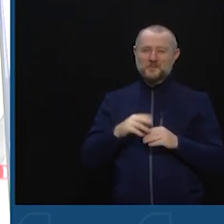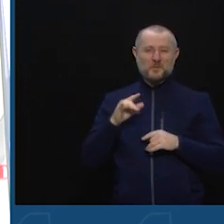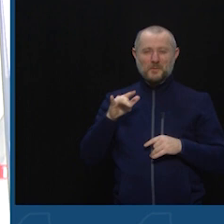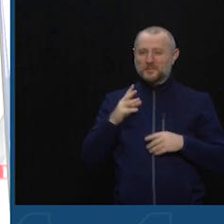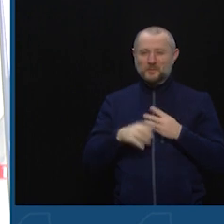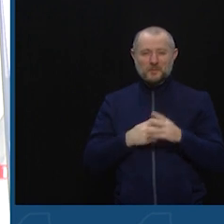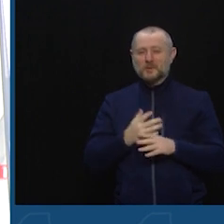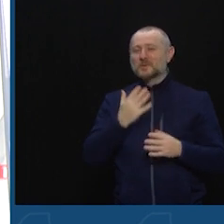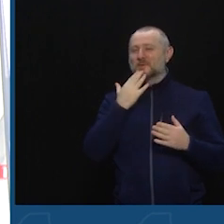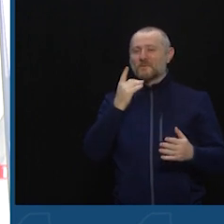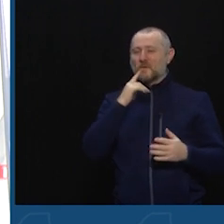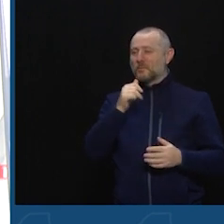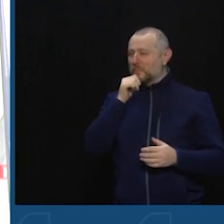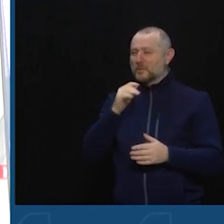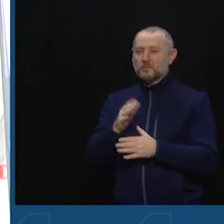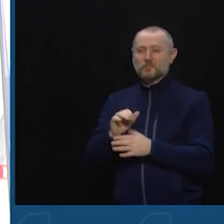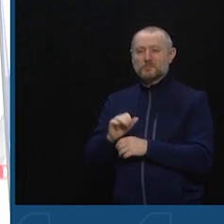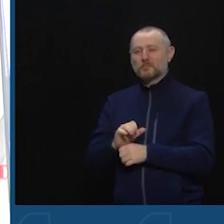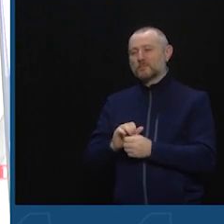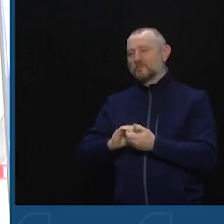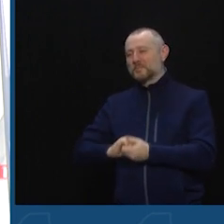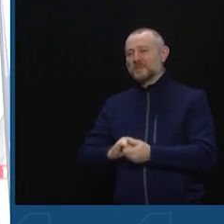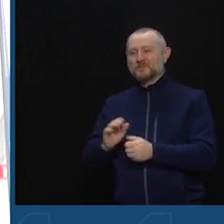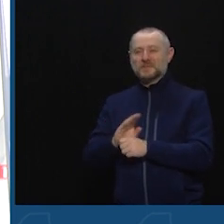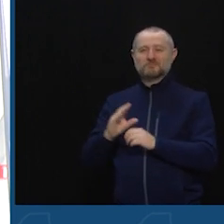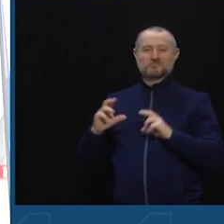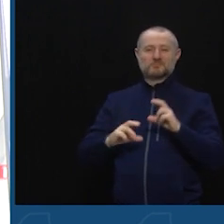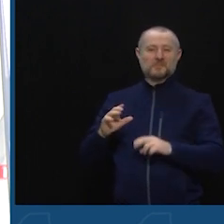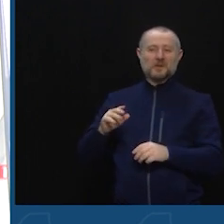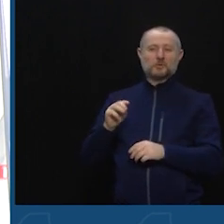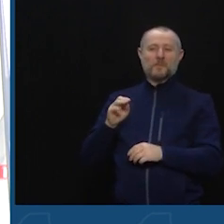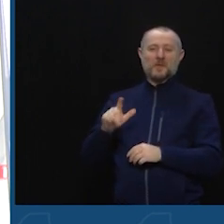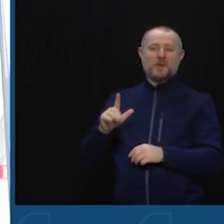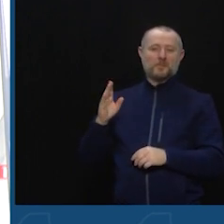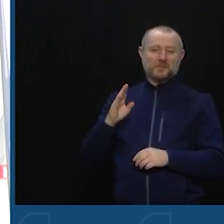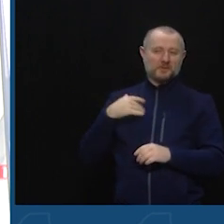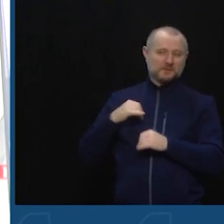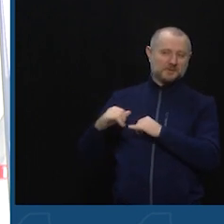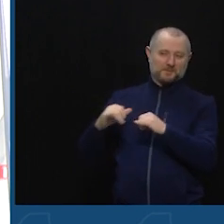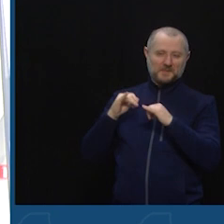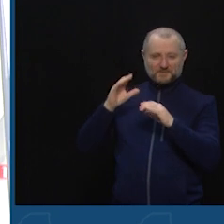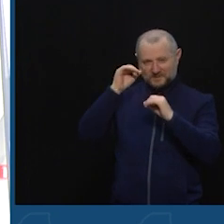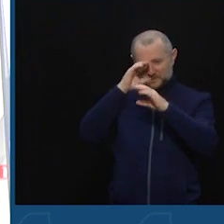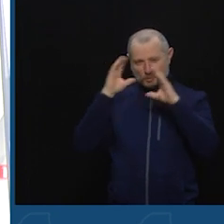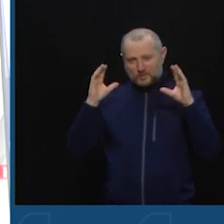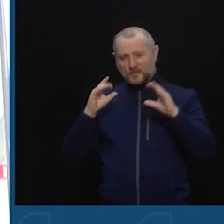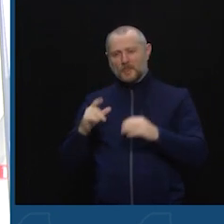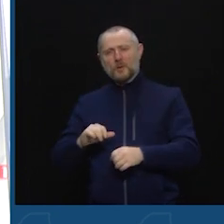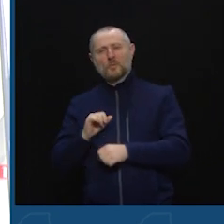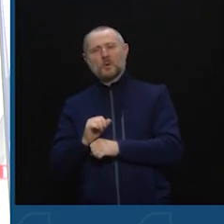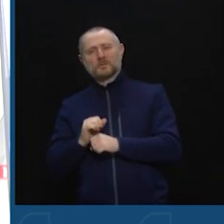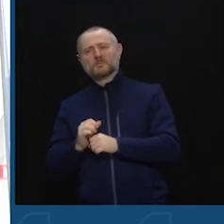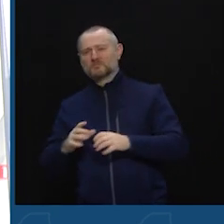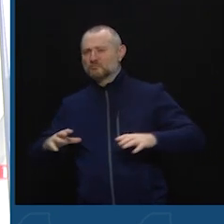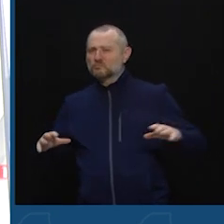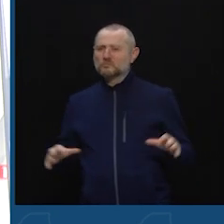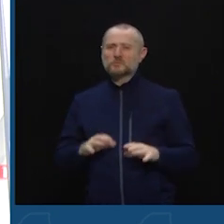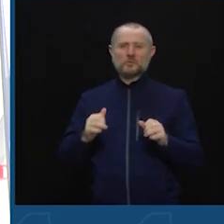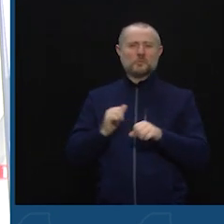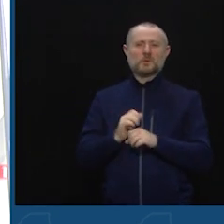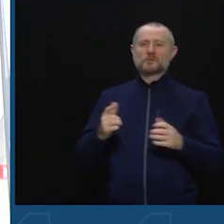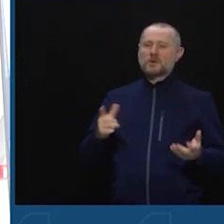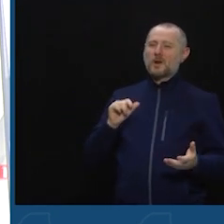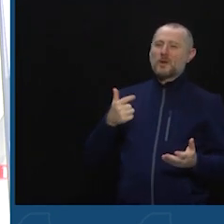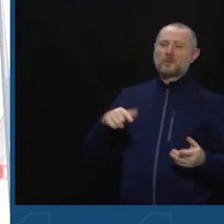here at Terminal B for sharing our vision of a world-class airport and working with us to deliver. To LaGuardia